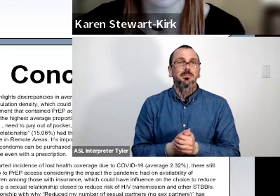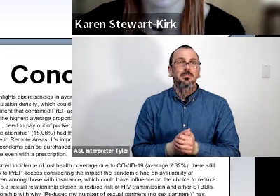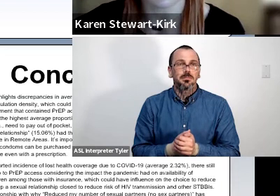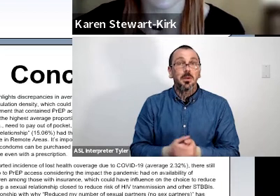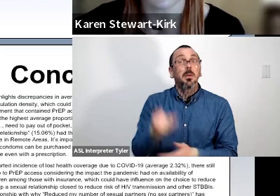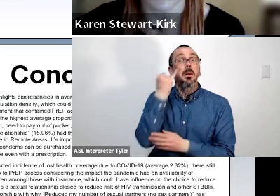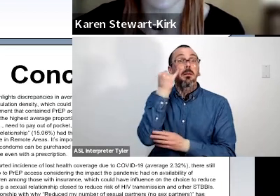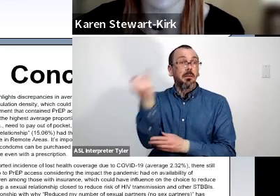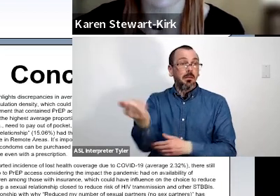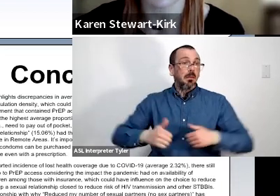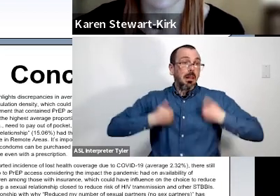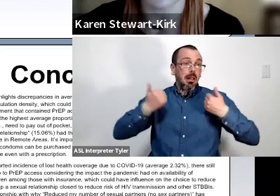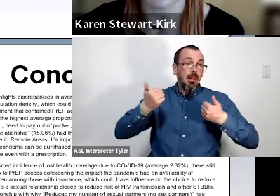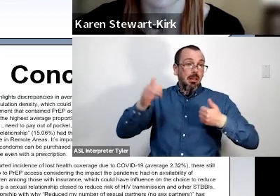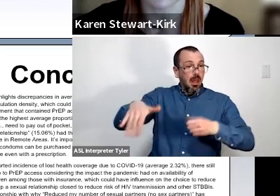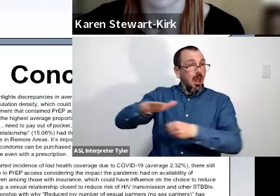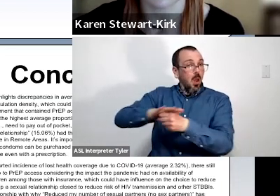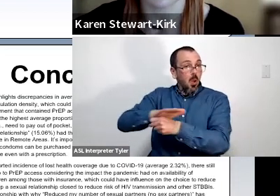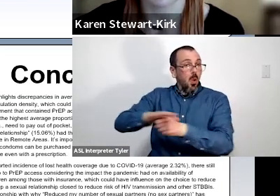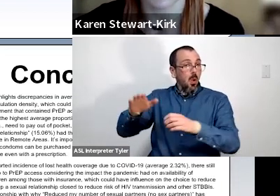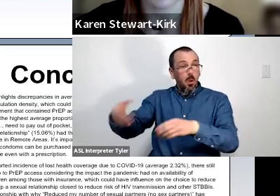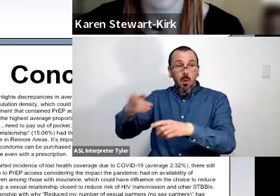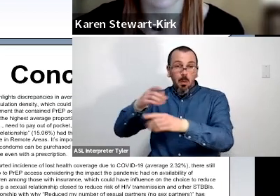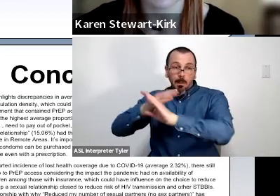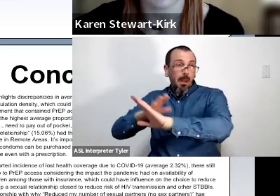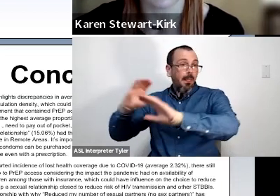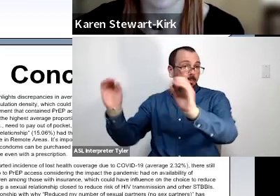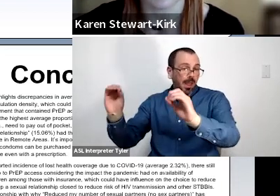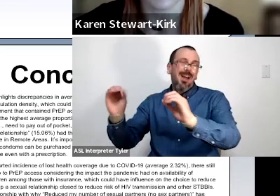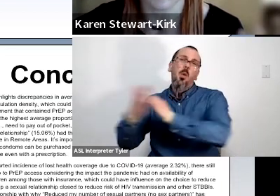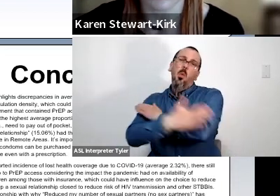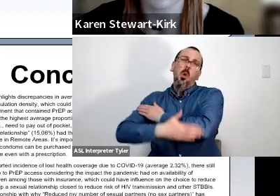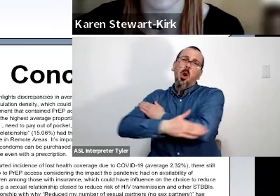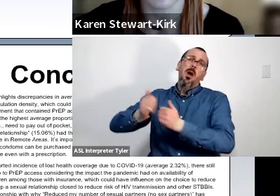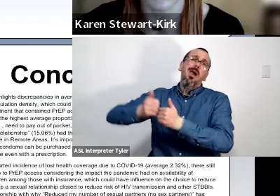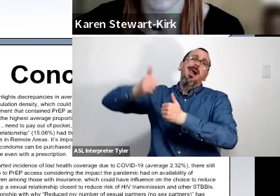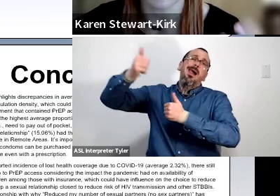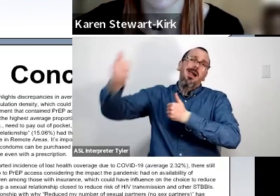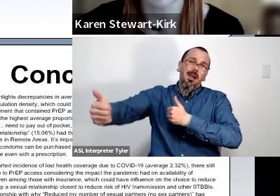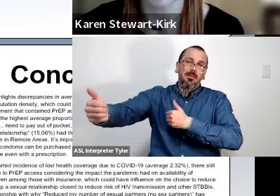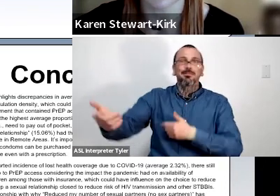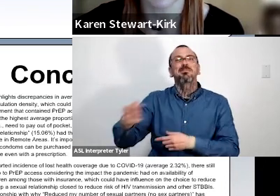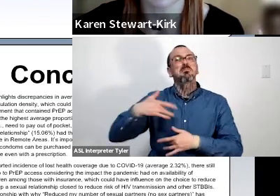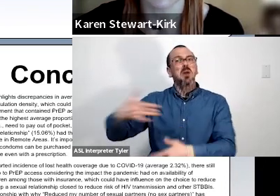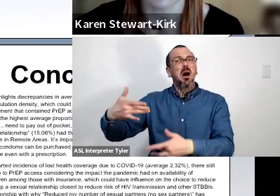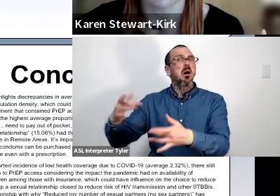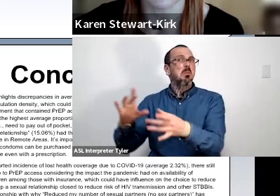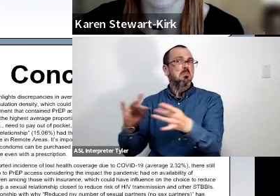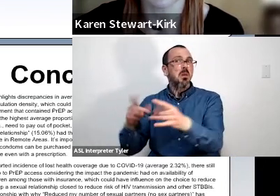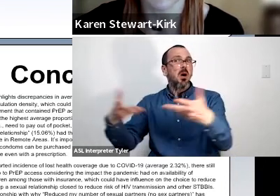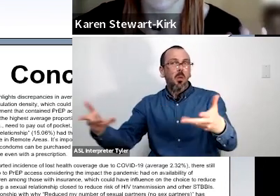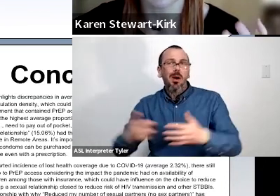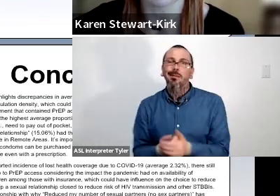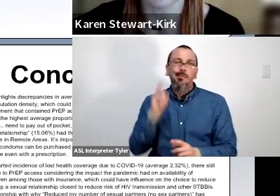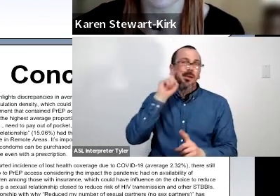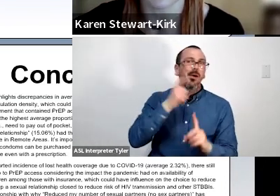this demographic still had the highest average percentage of responses. I'd rather use condoms, it costs too much, and I'm now in a monogamous or closed